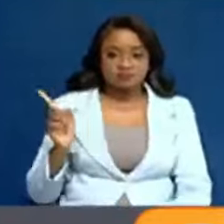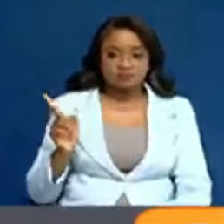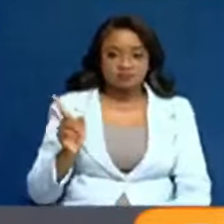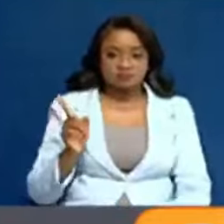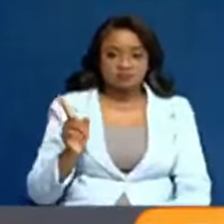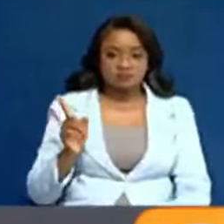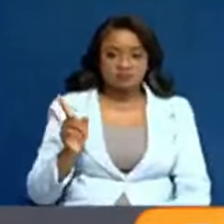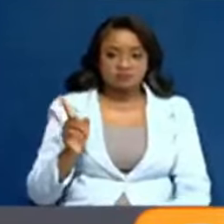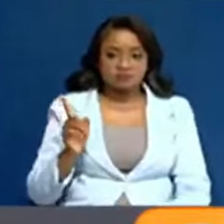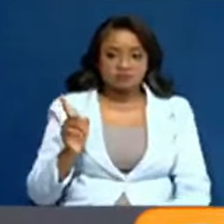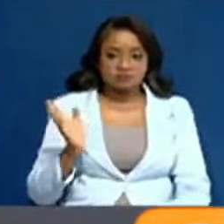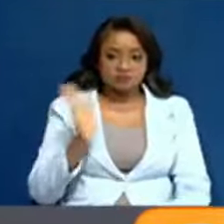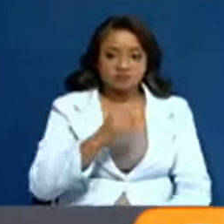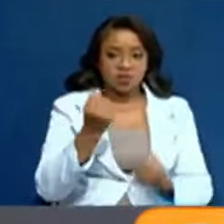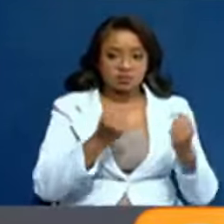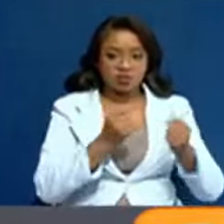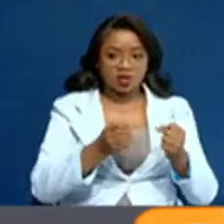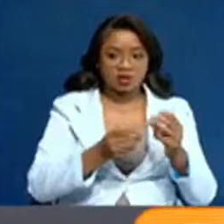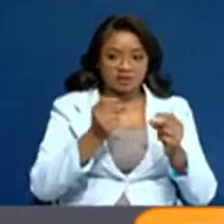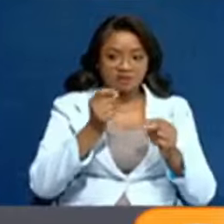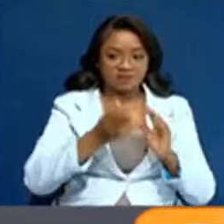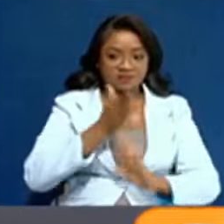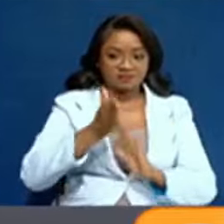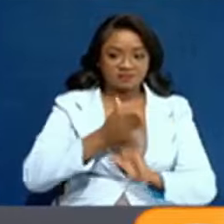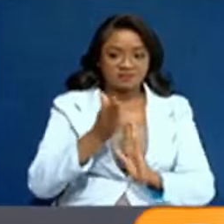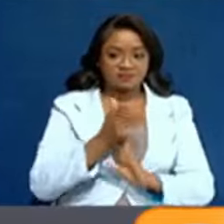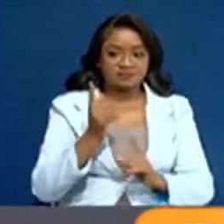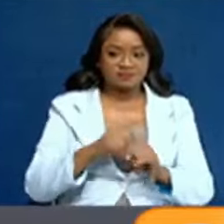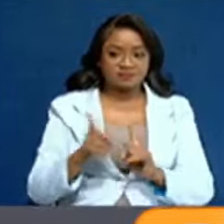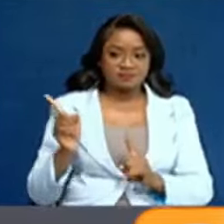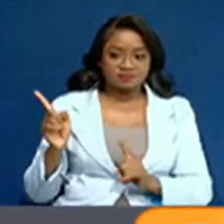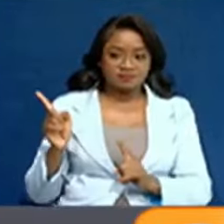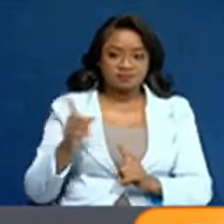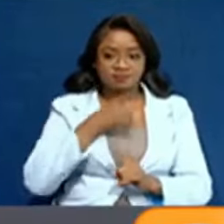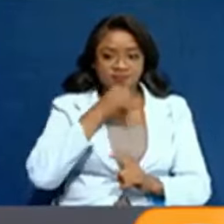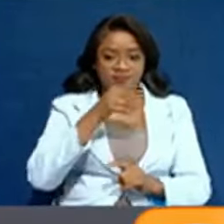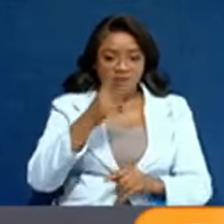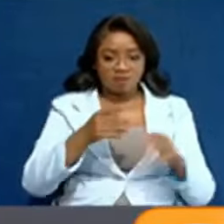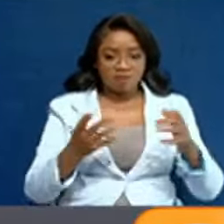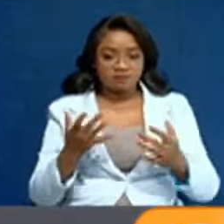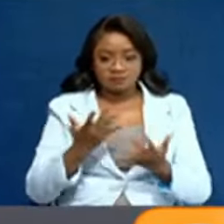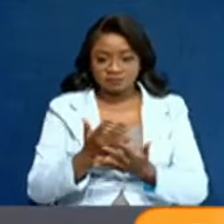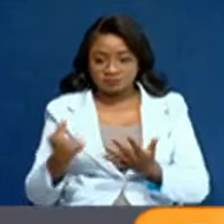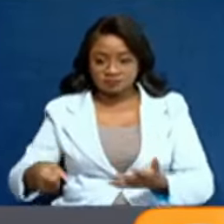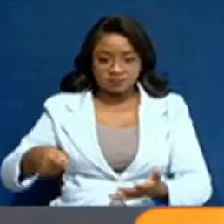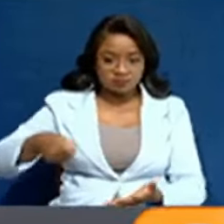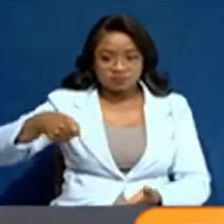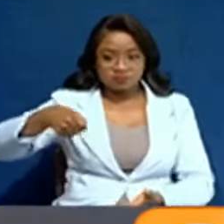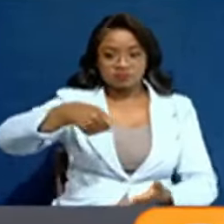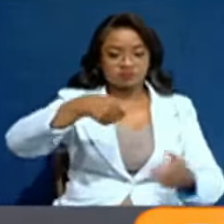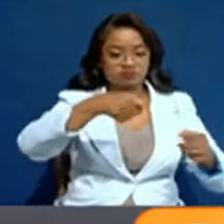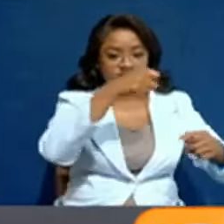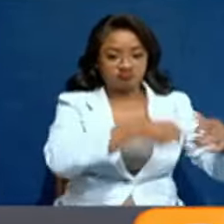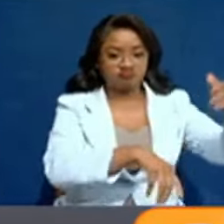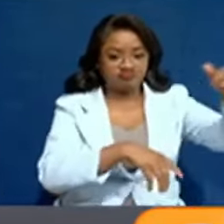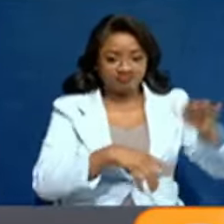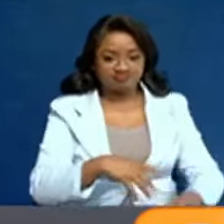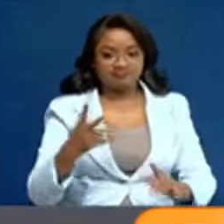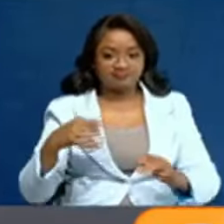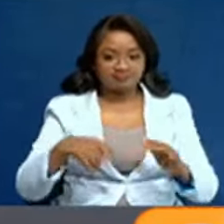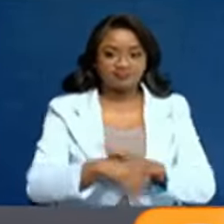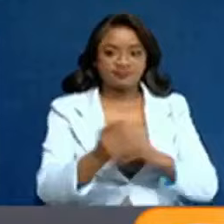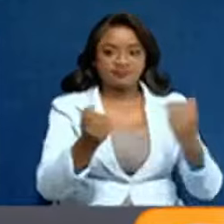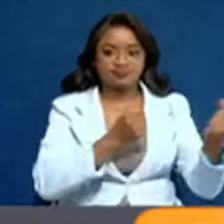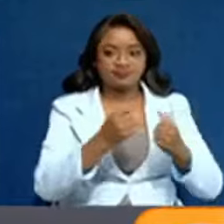in a hurry. The vehicle moves a few meters before two men come carrying something, and they all get in the